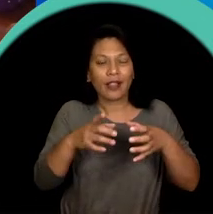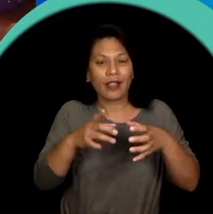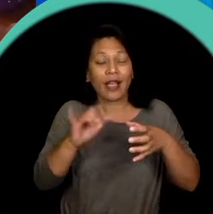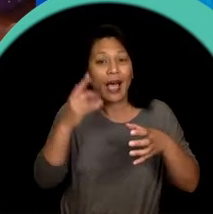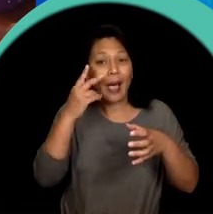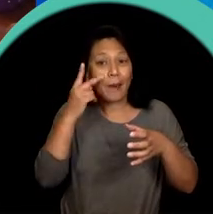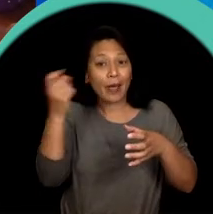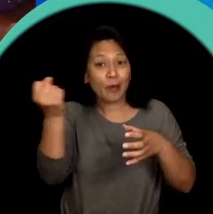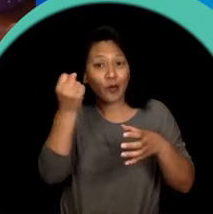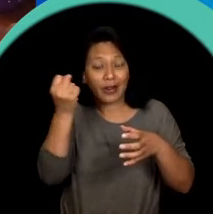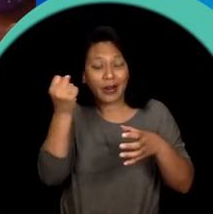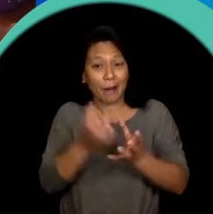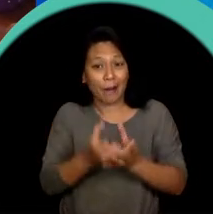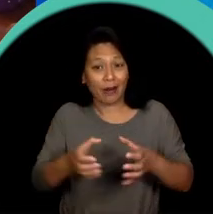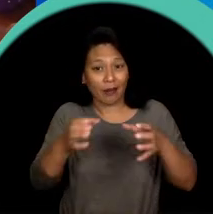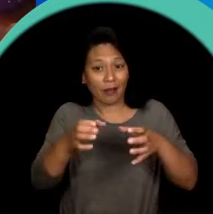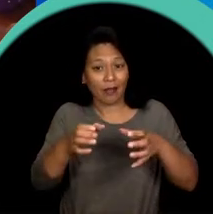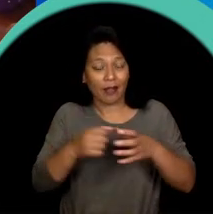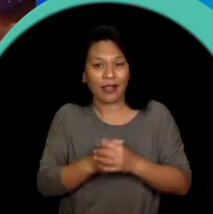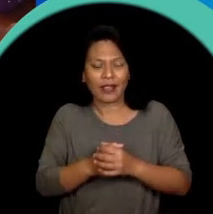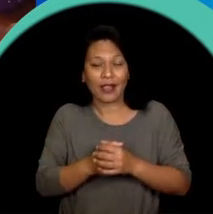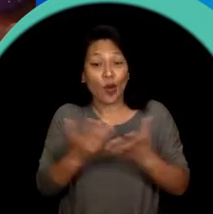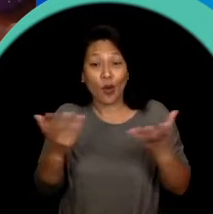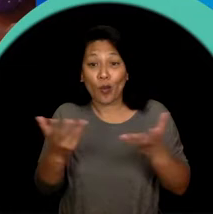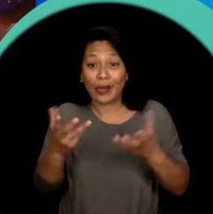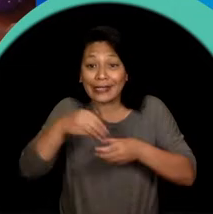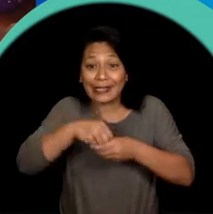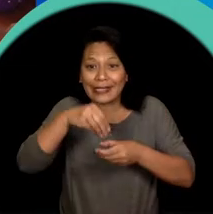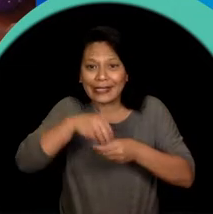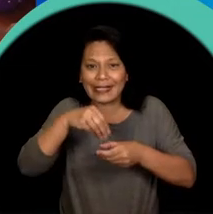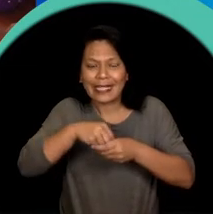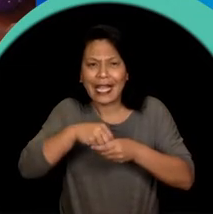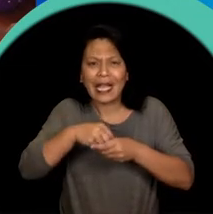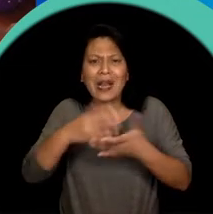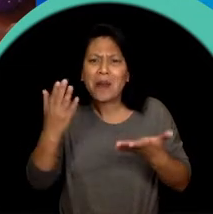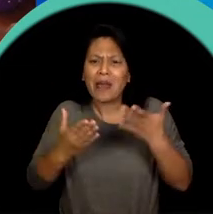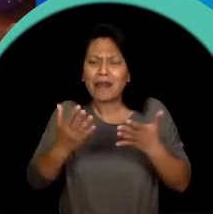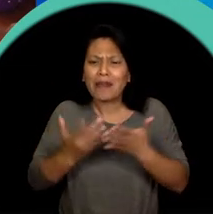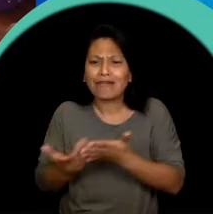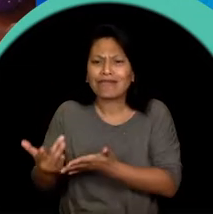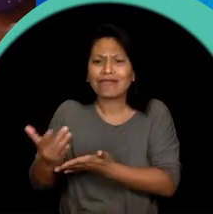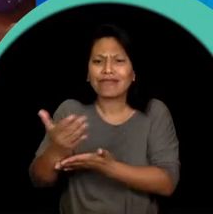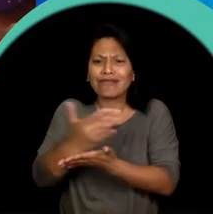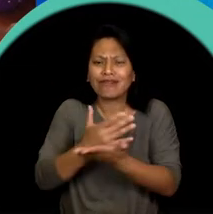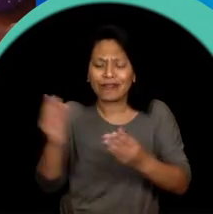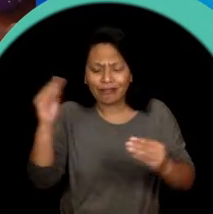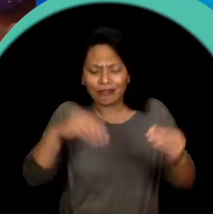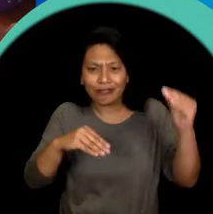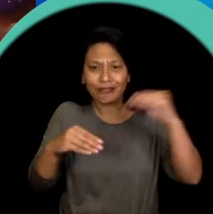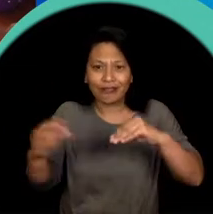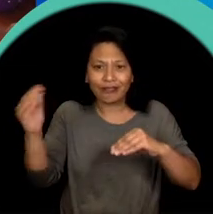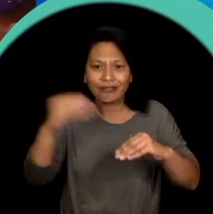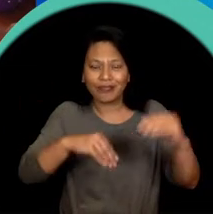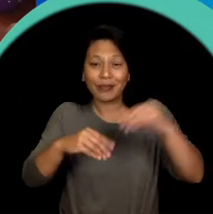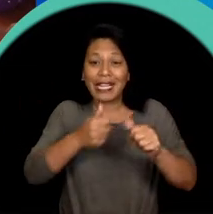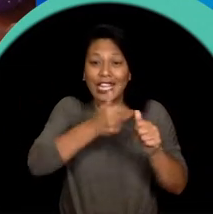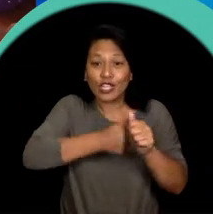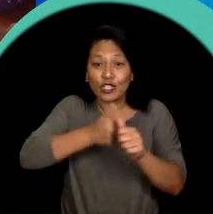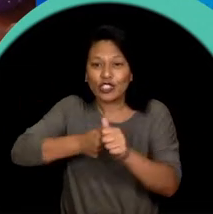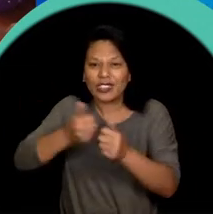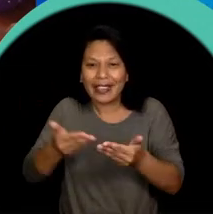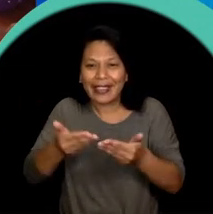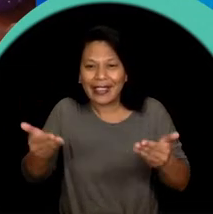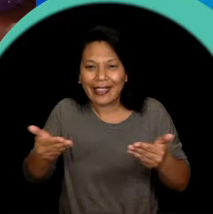And one of the things that happens is a elder from Treaty 12, which is a fictional treaty area, brings a treaty